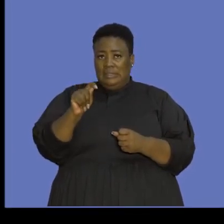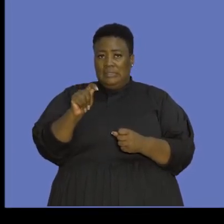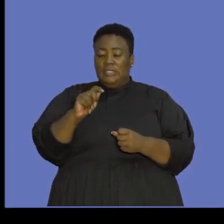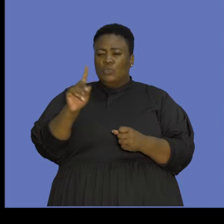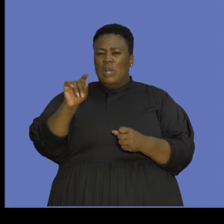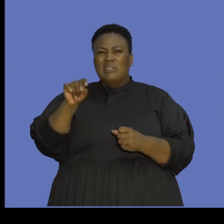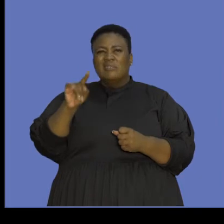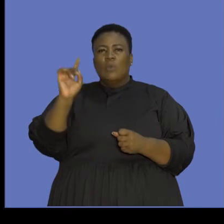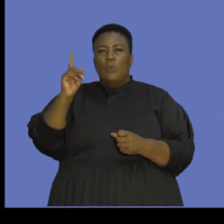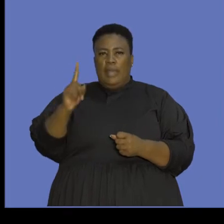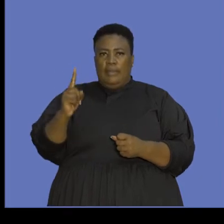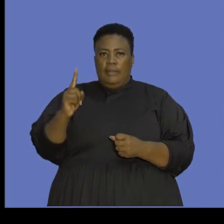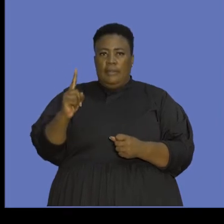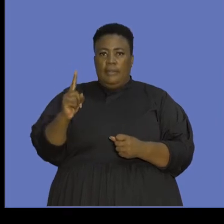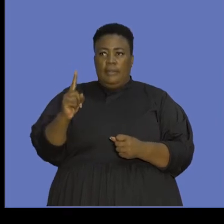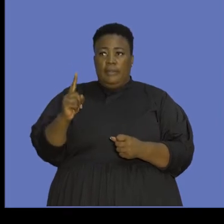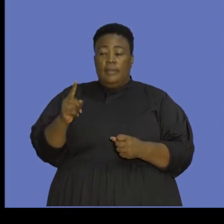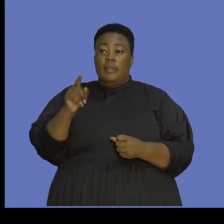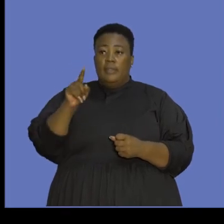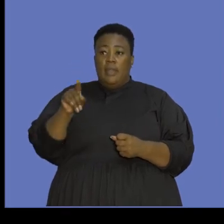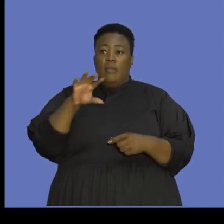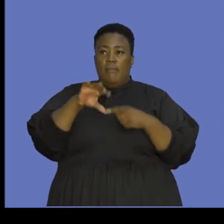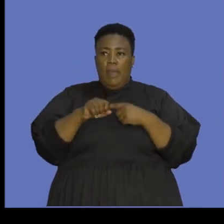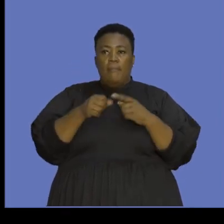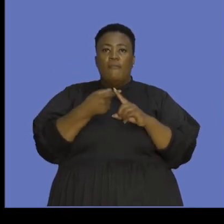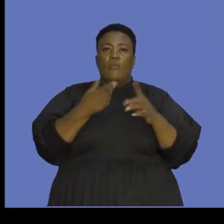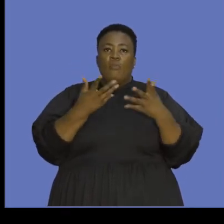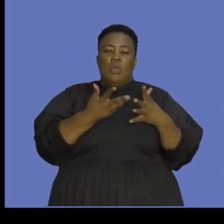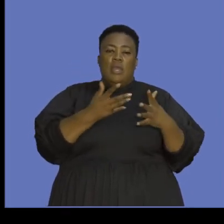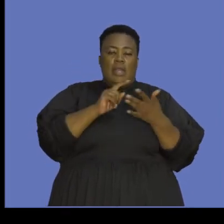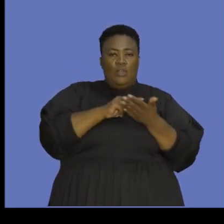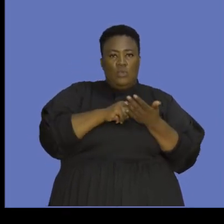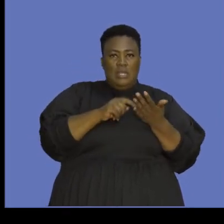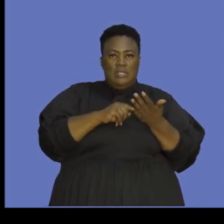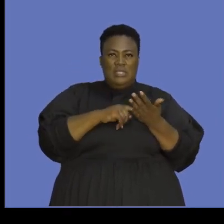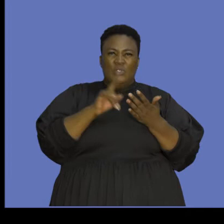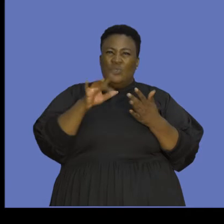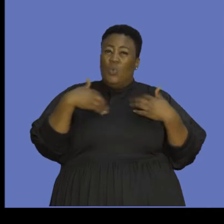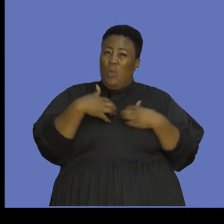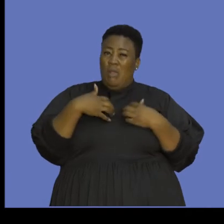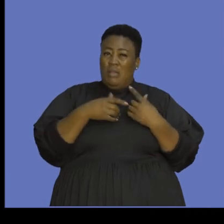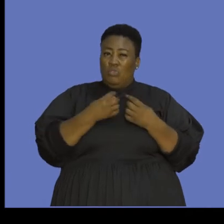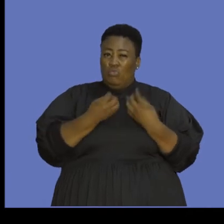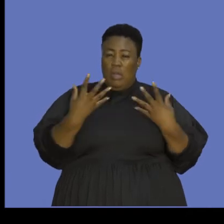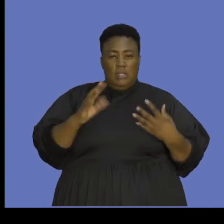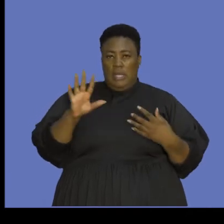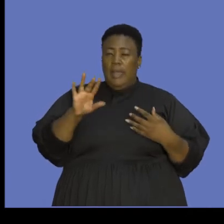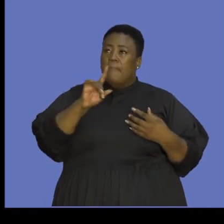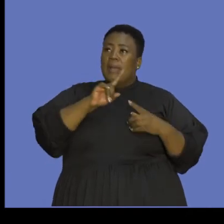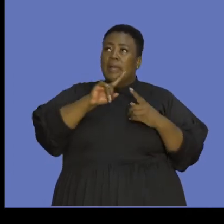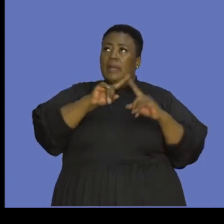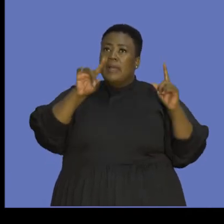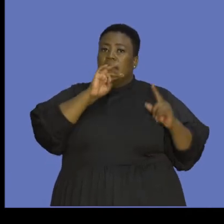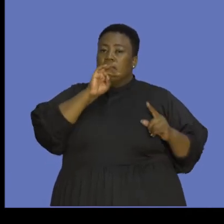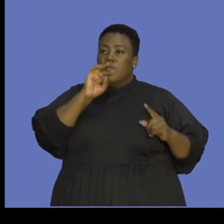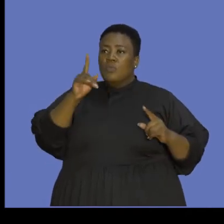okay? And that's been found from calculations, so you don't need to worry too much about it. But what it means for us